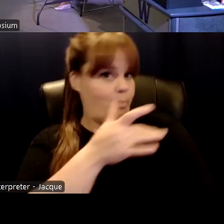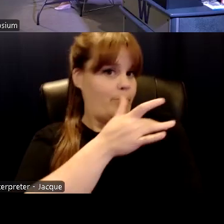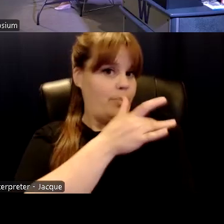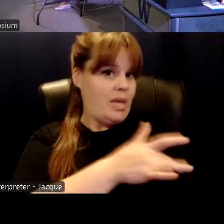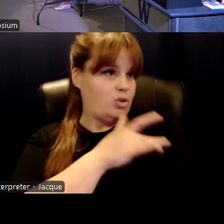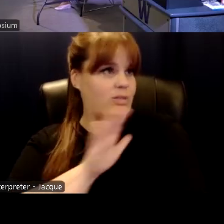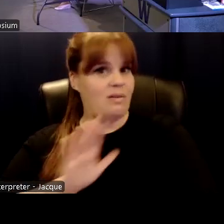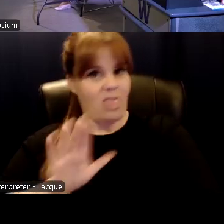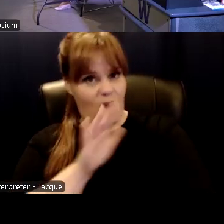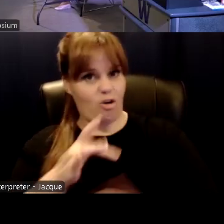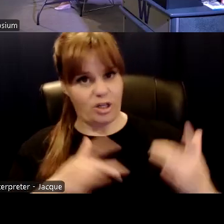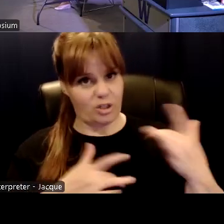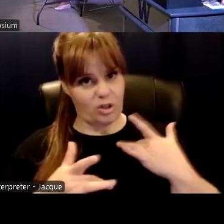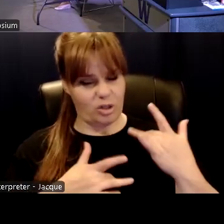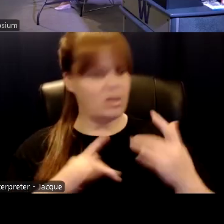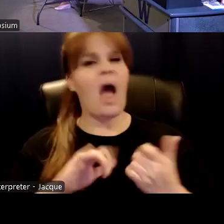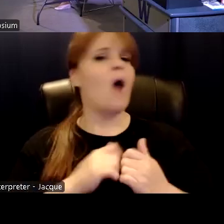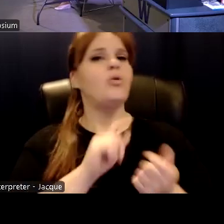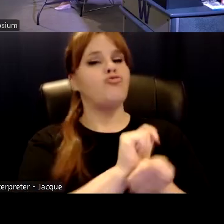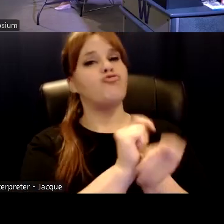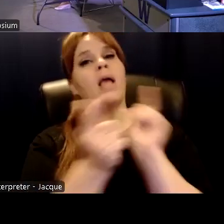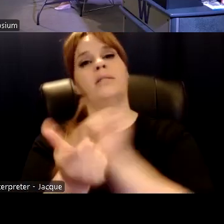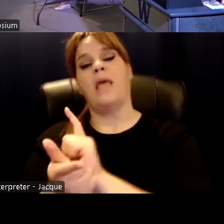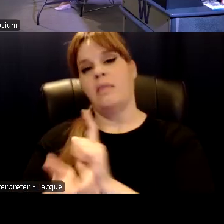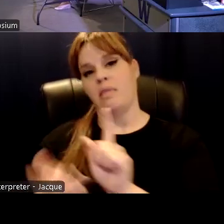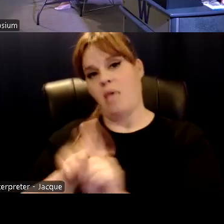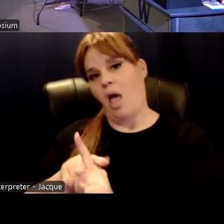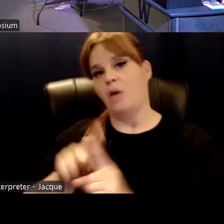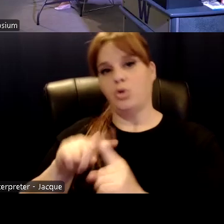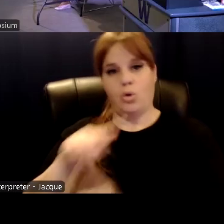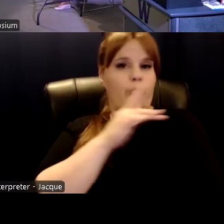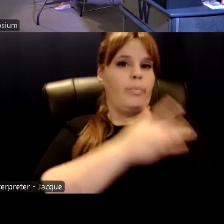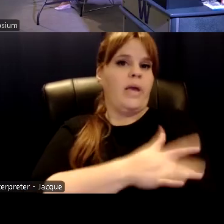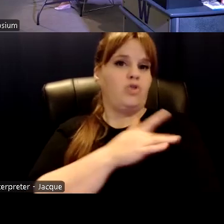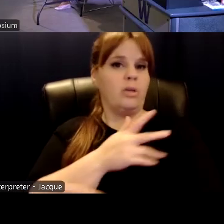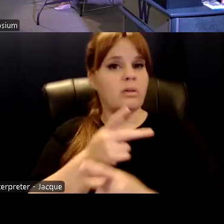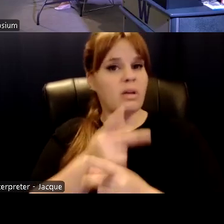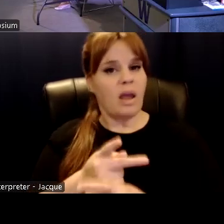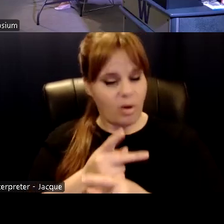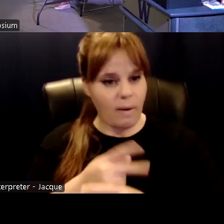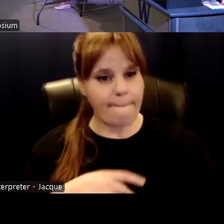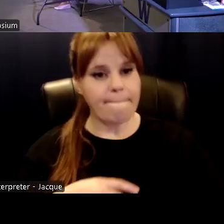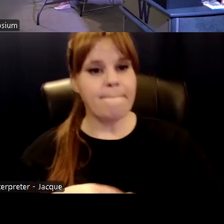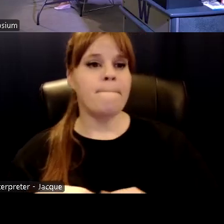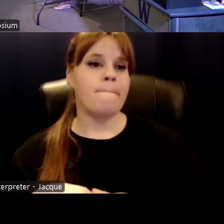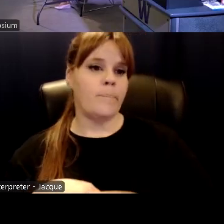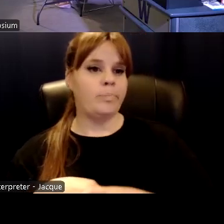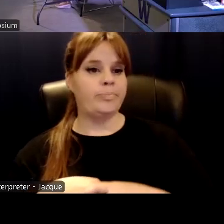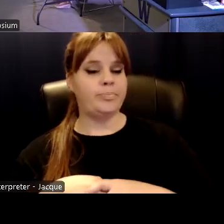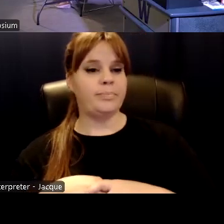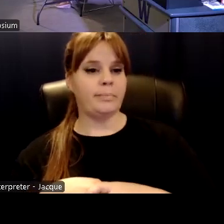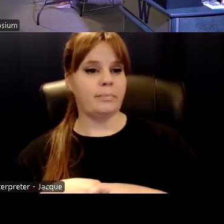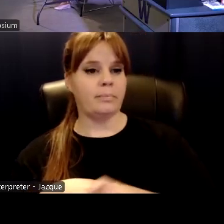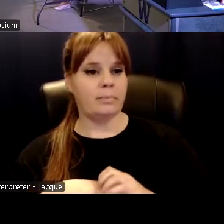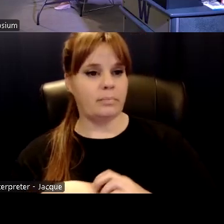and how will you translate that into patient care? So Lindsay, can we start with you, please? And we